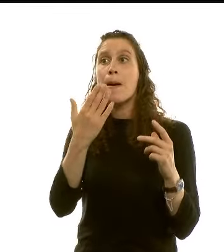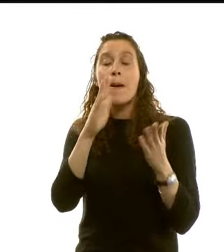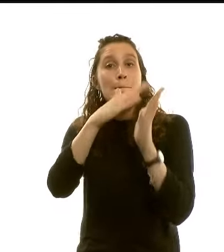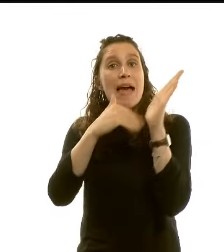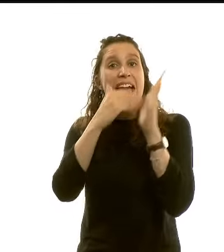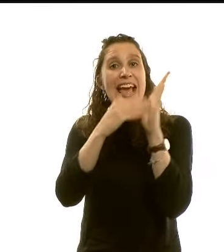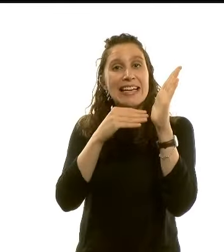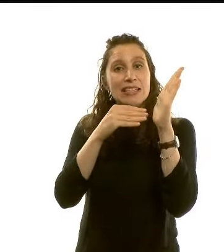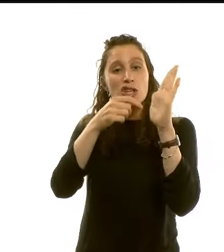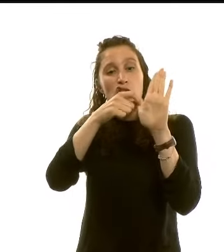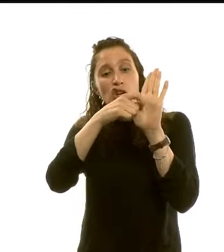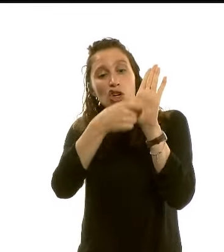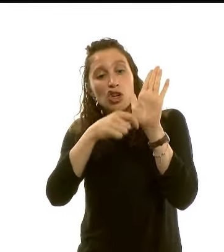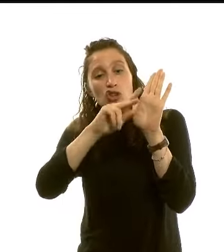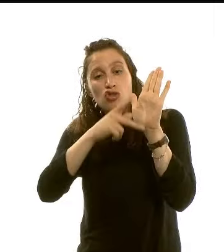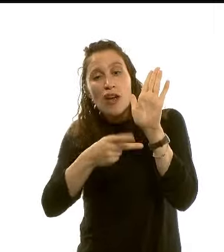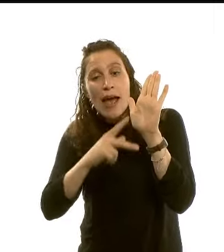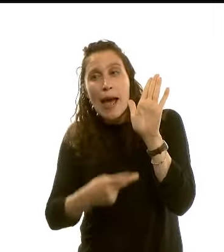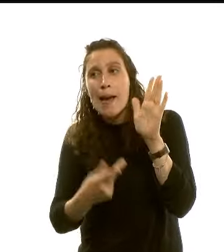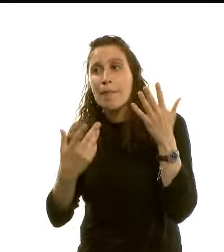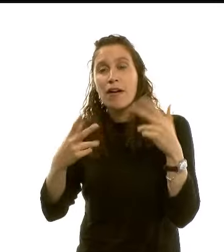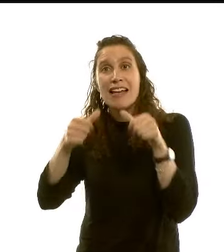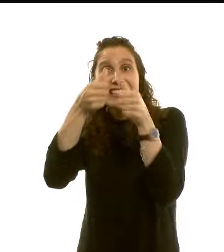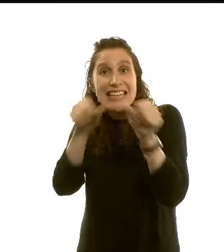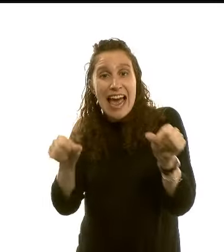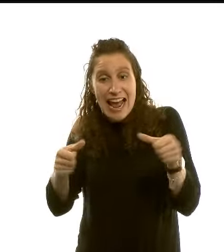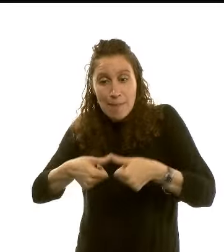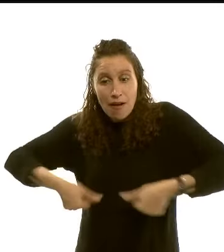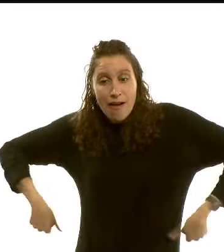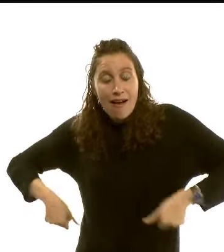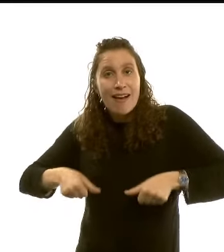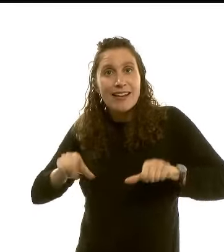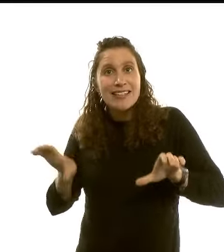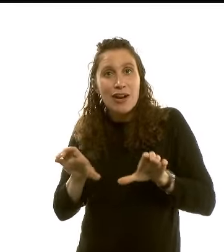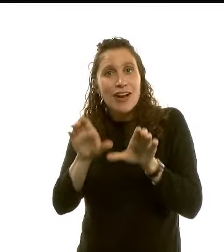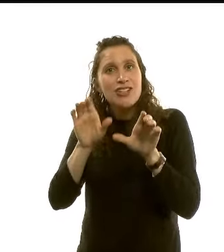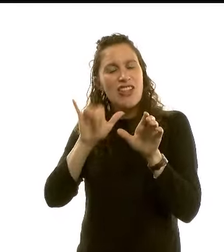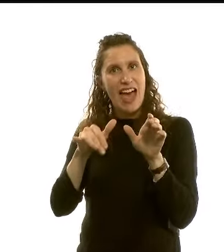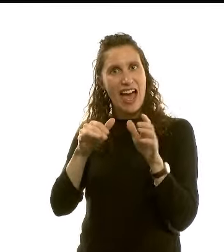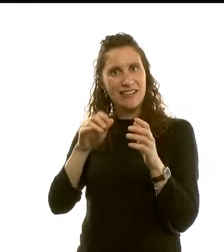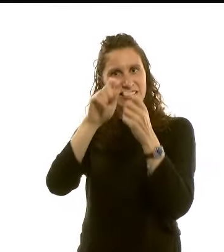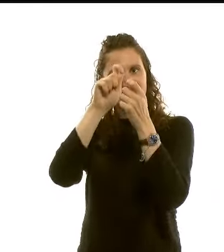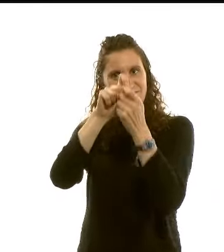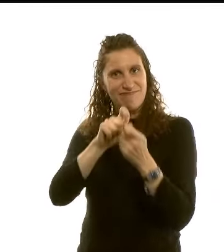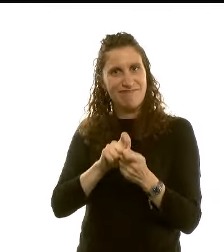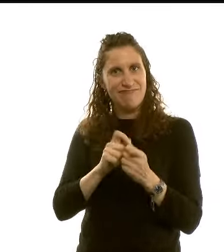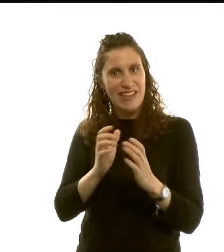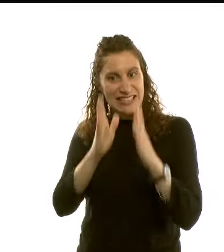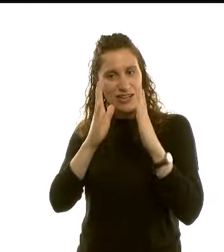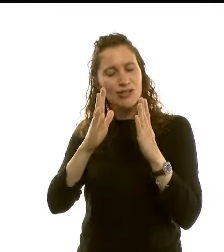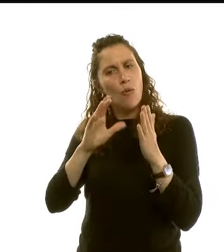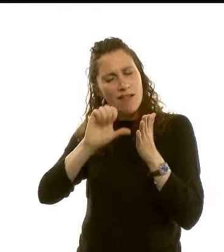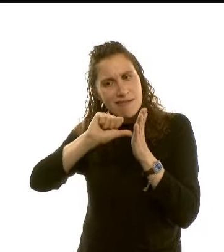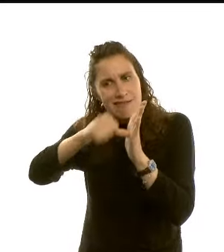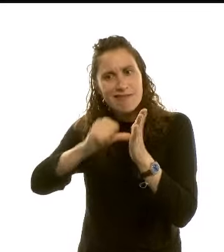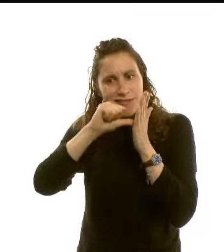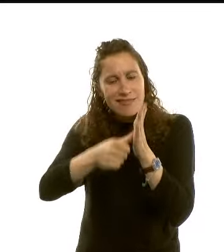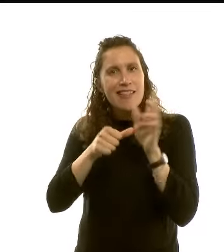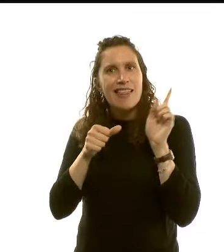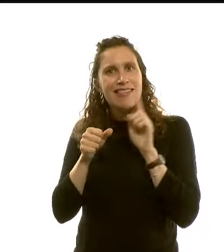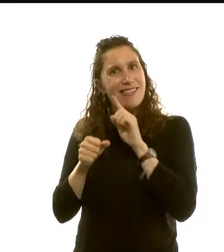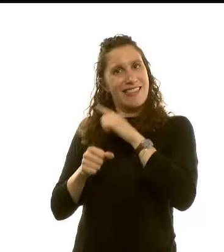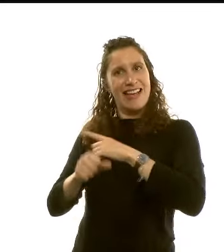and duct tape as decoration. Yeah. So with this attention to detail, we really drive home the DIY